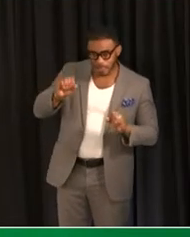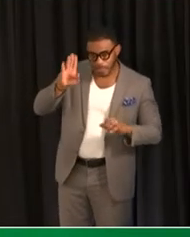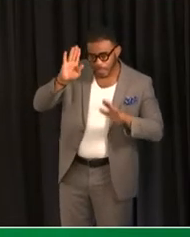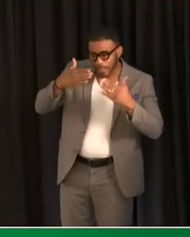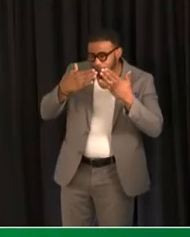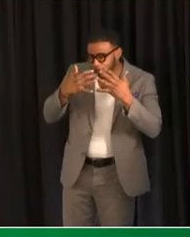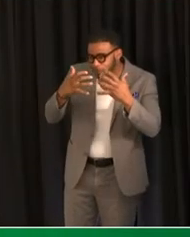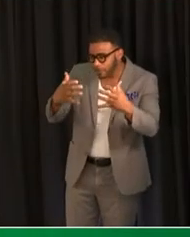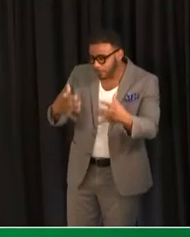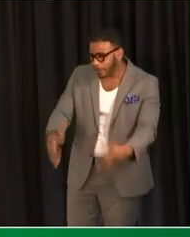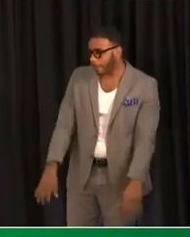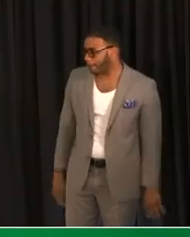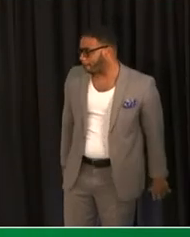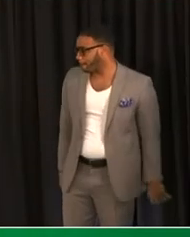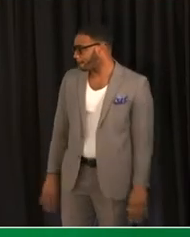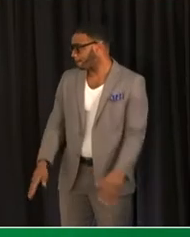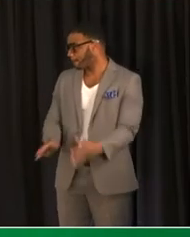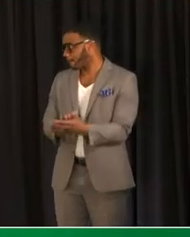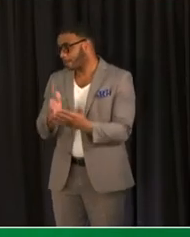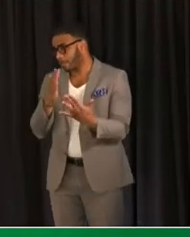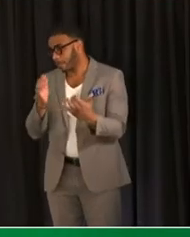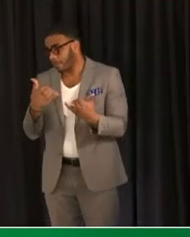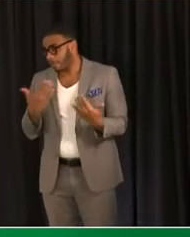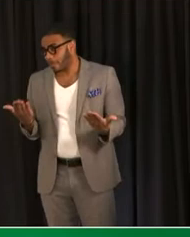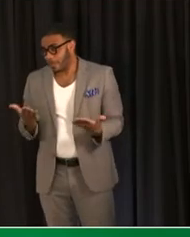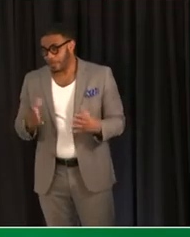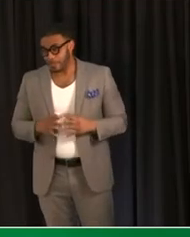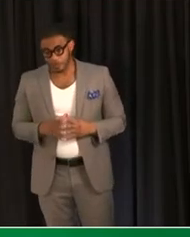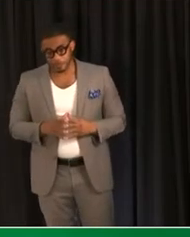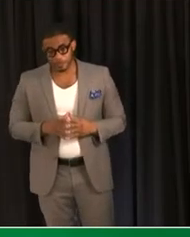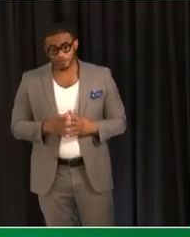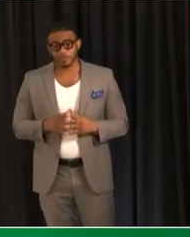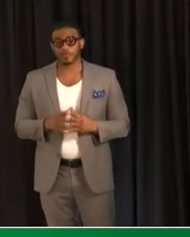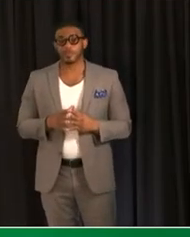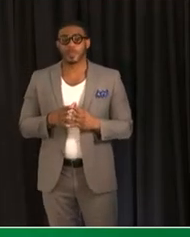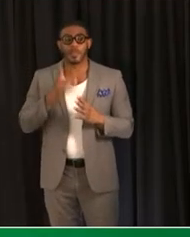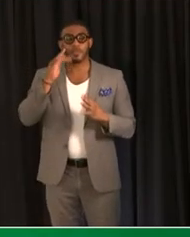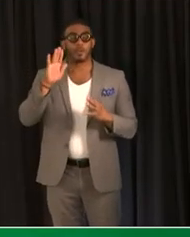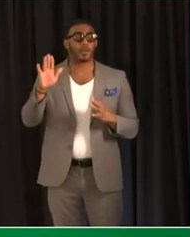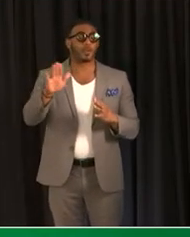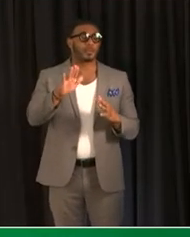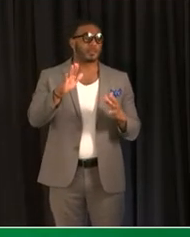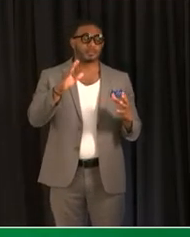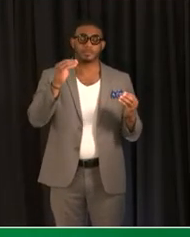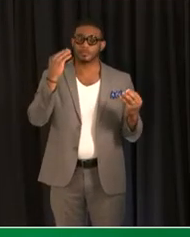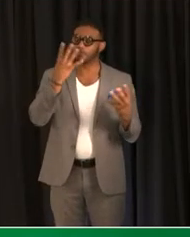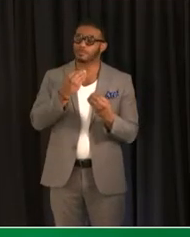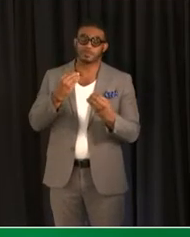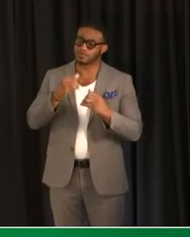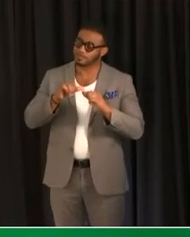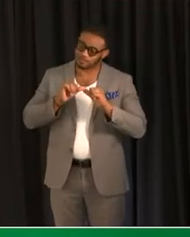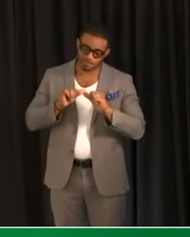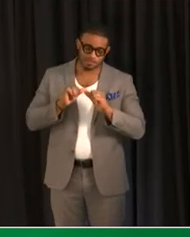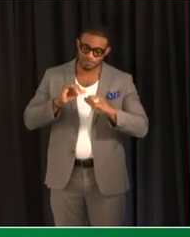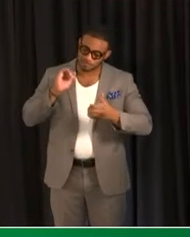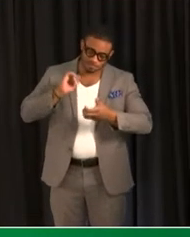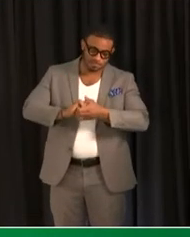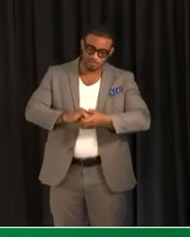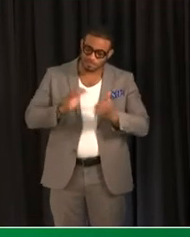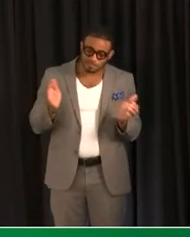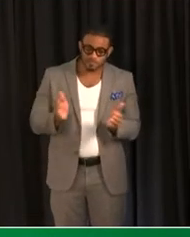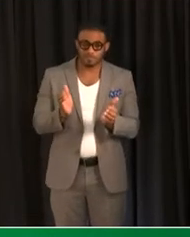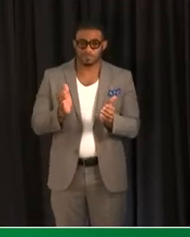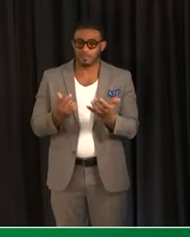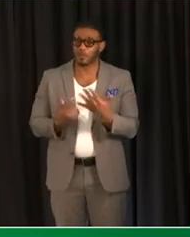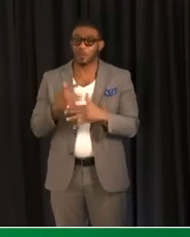I can. Thank you so much, Deputy Mayor, for having me today and for your steadfast partnership